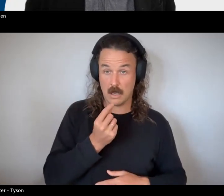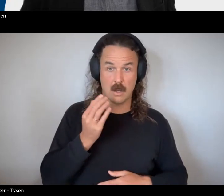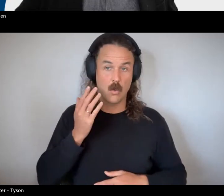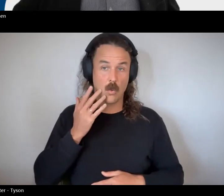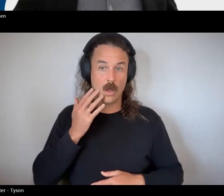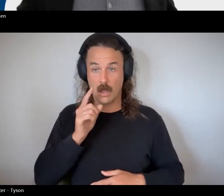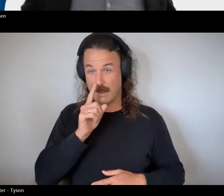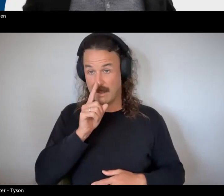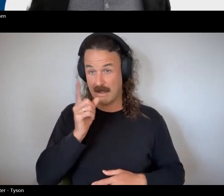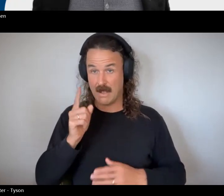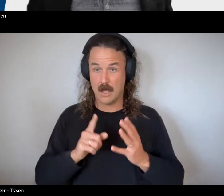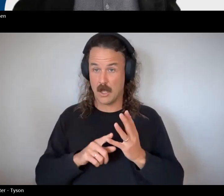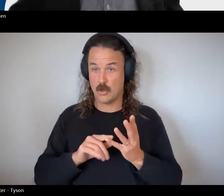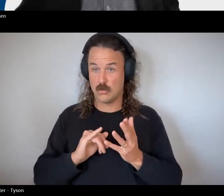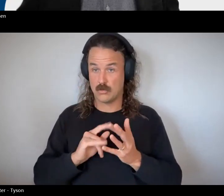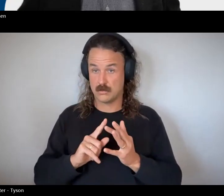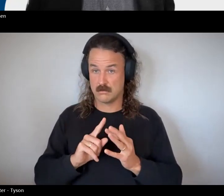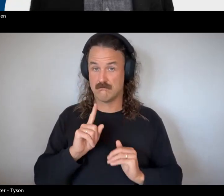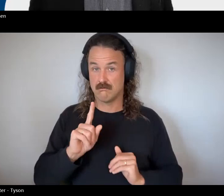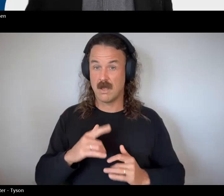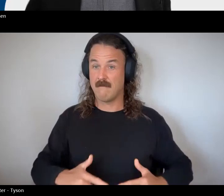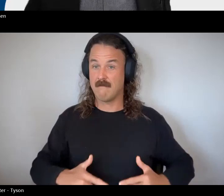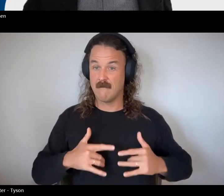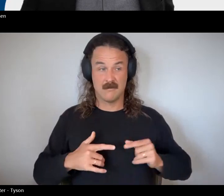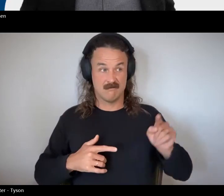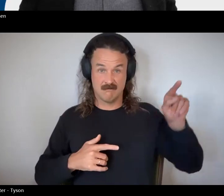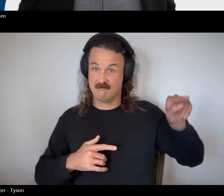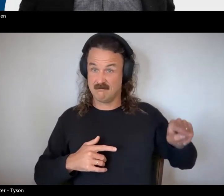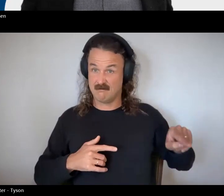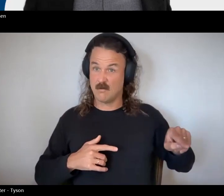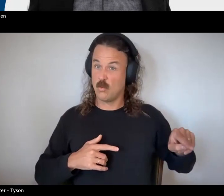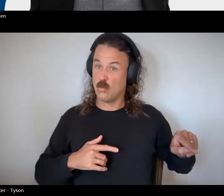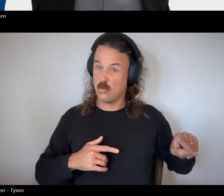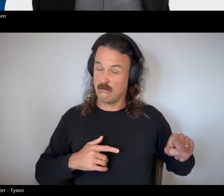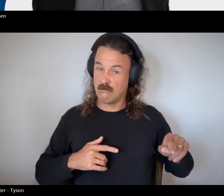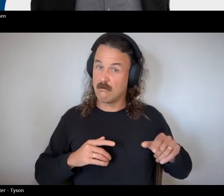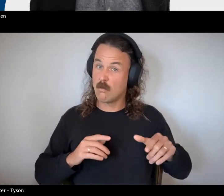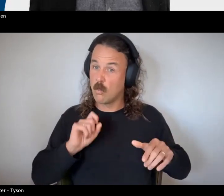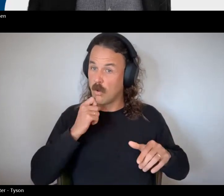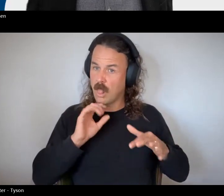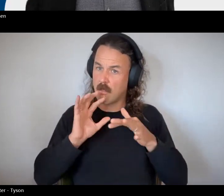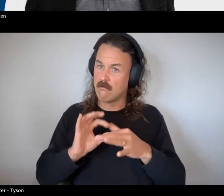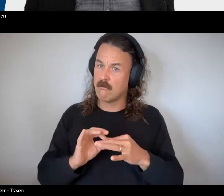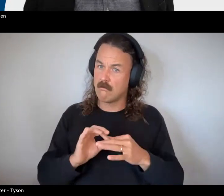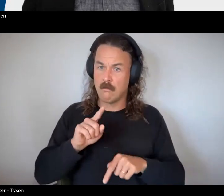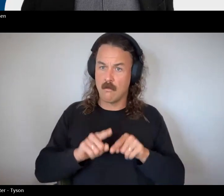think will be reasonably sensitive to most situations, but time will tell whether it will or won't.